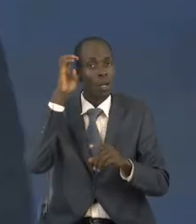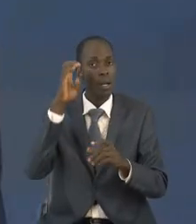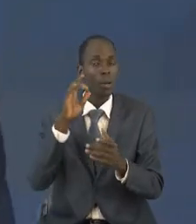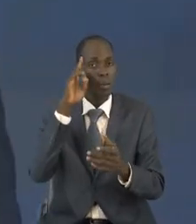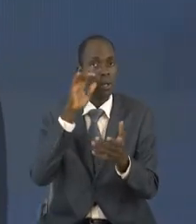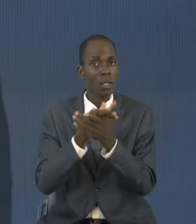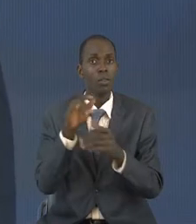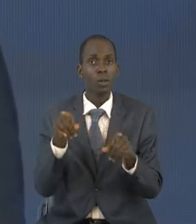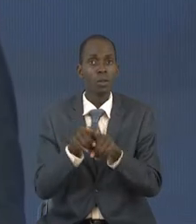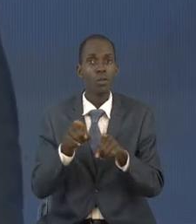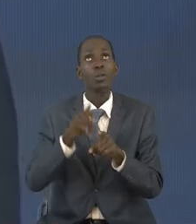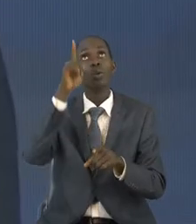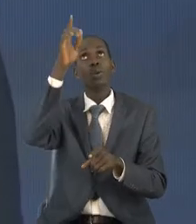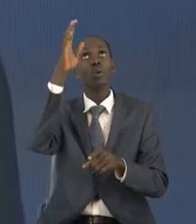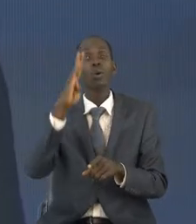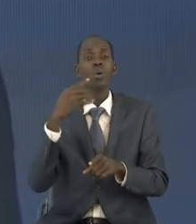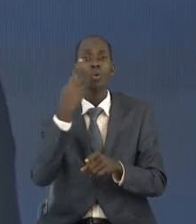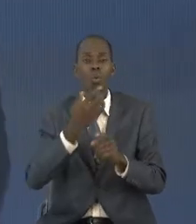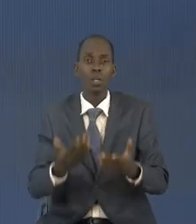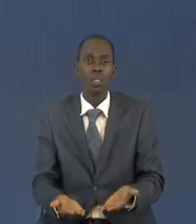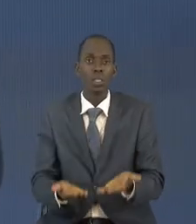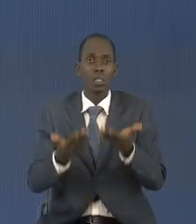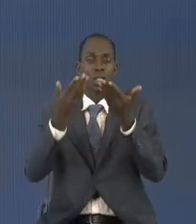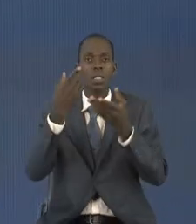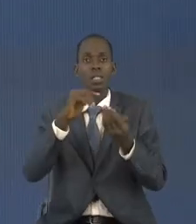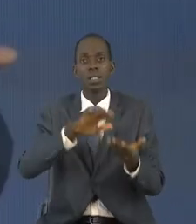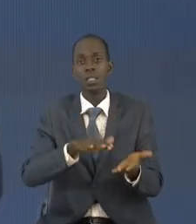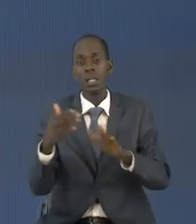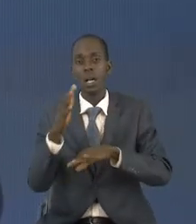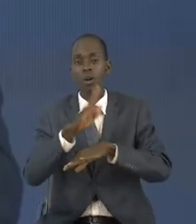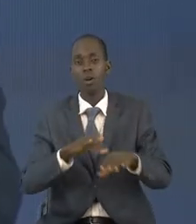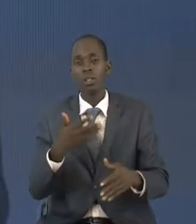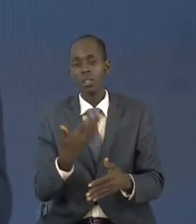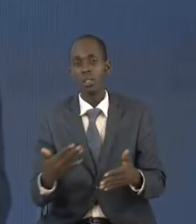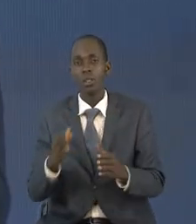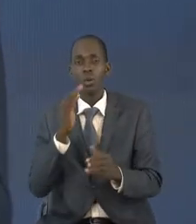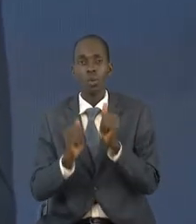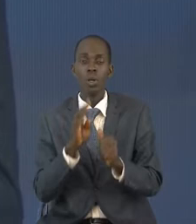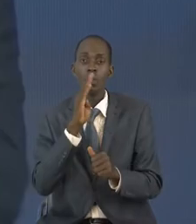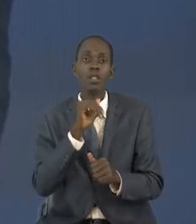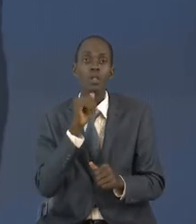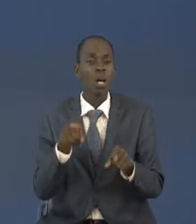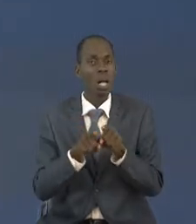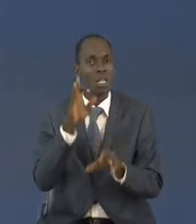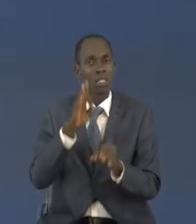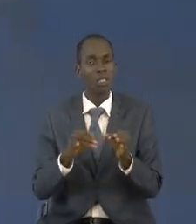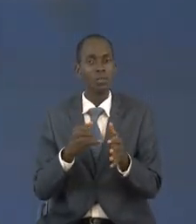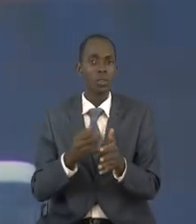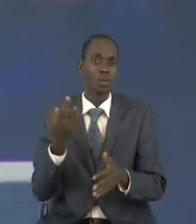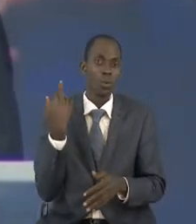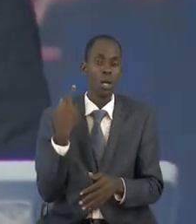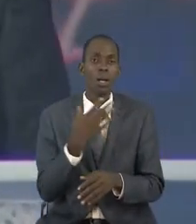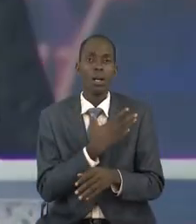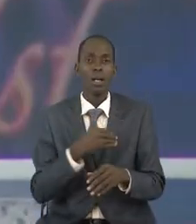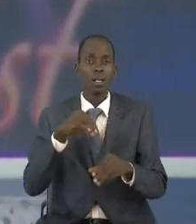who quickeneth the dead and calleth those things which be not as though they were. And then in verse